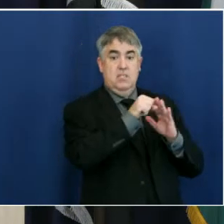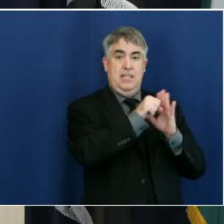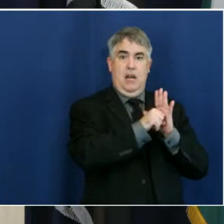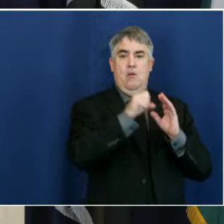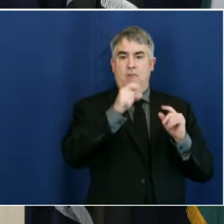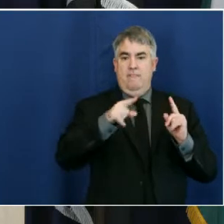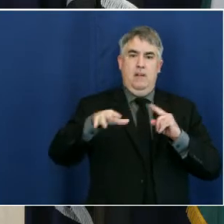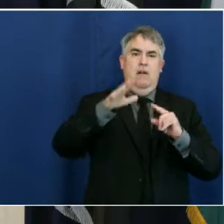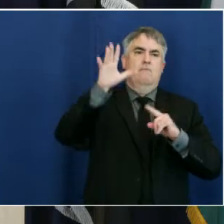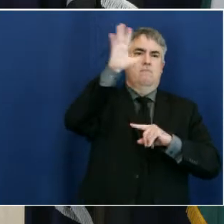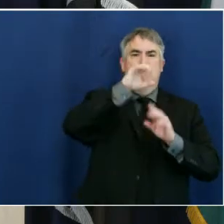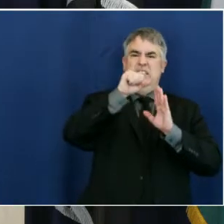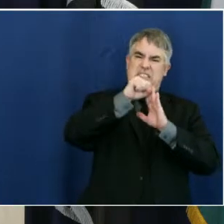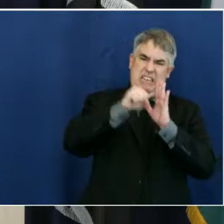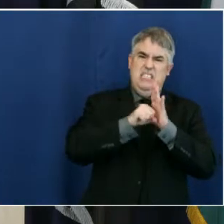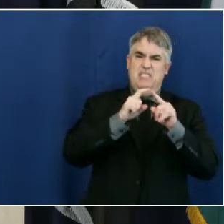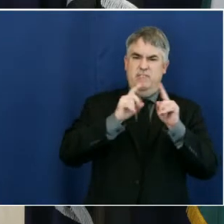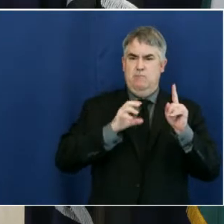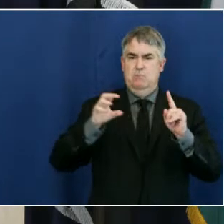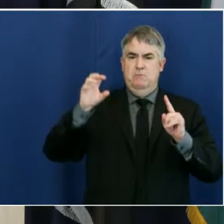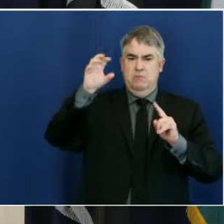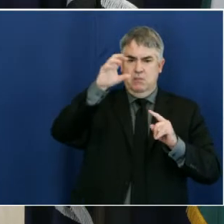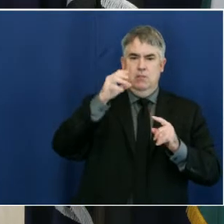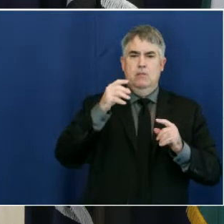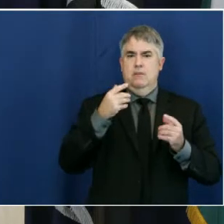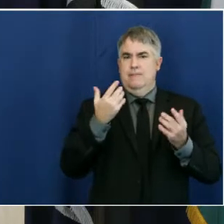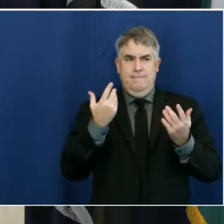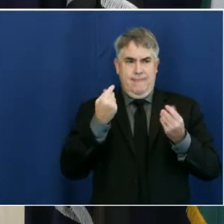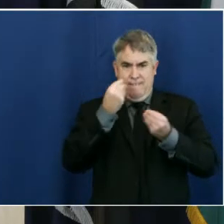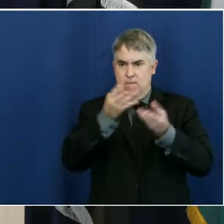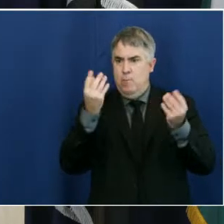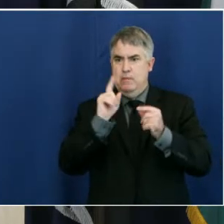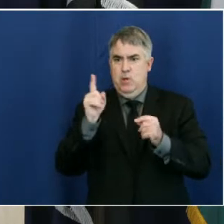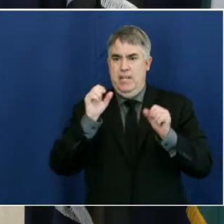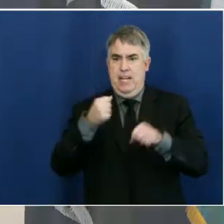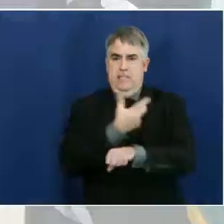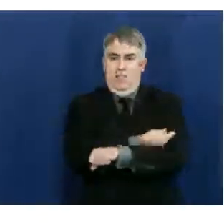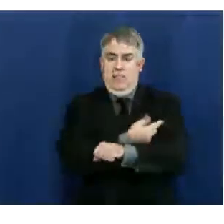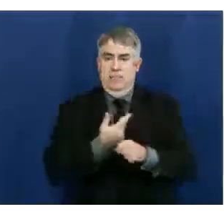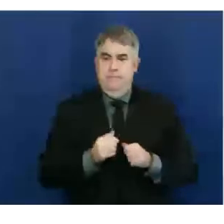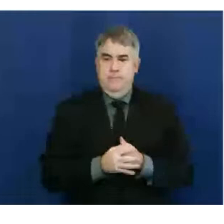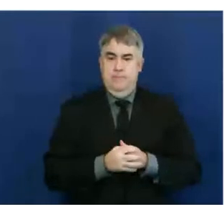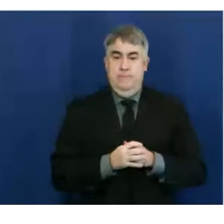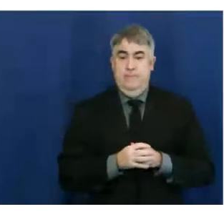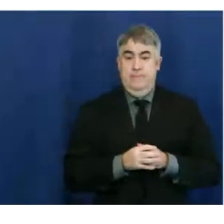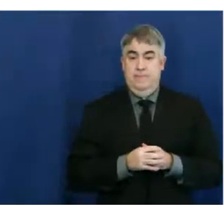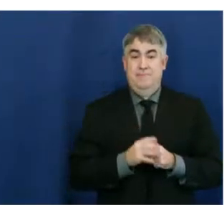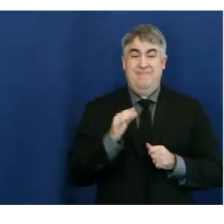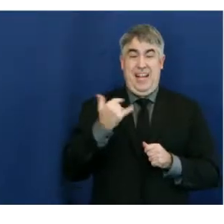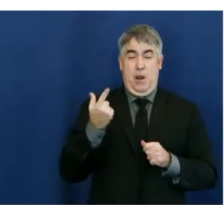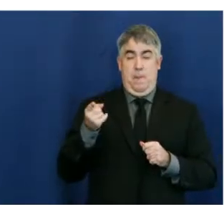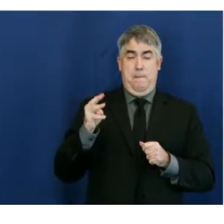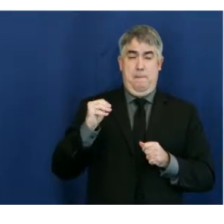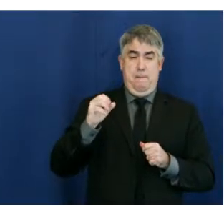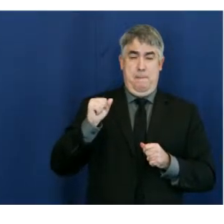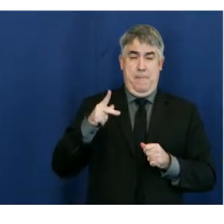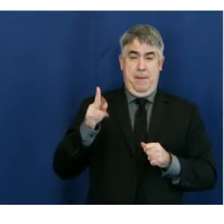integrated approach towards making these reservations. On the next slide here, what you'll see is a map.